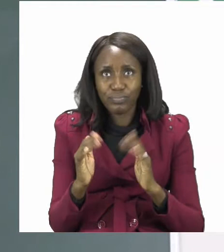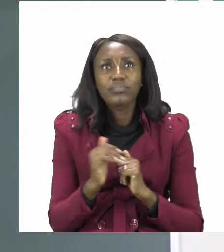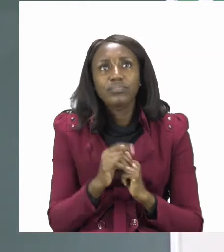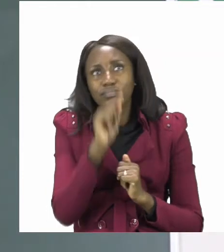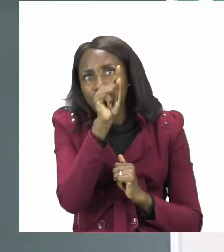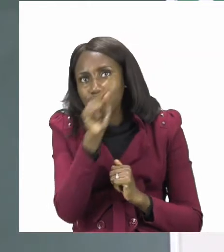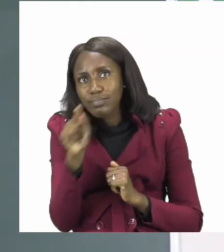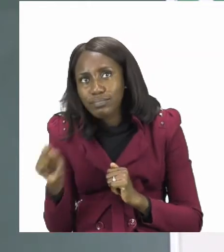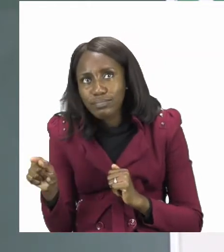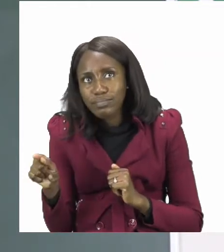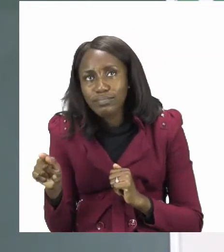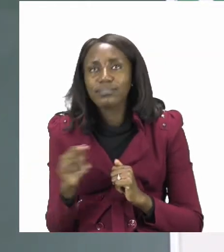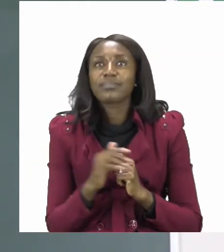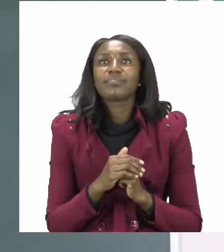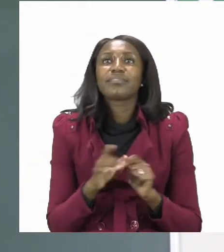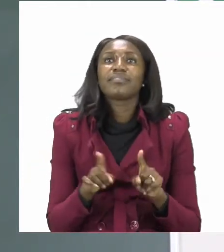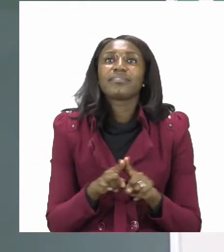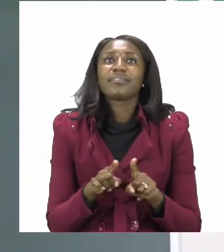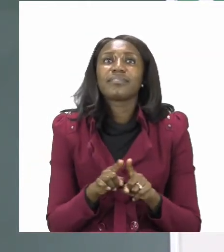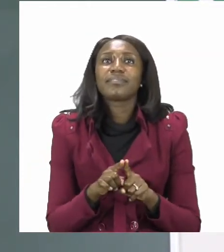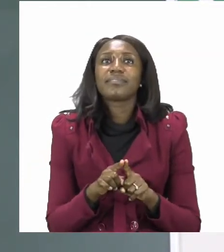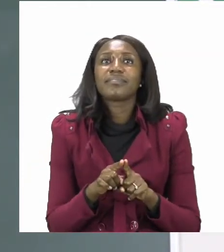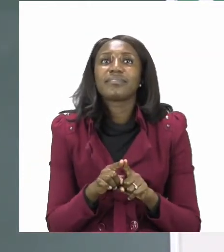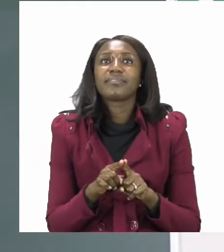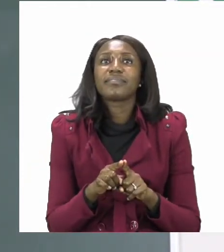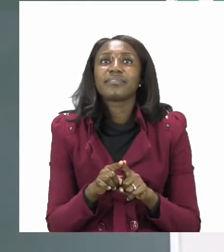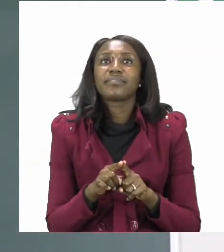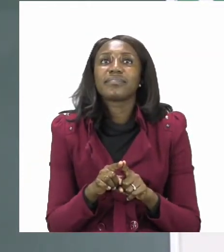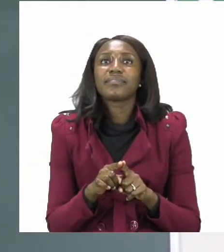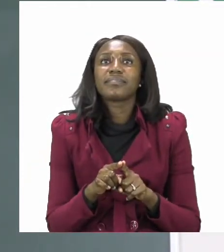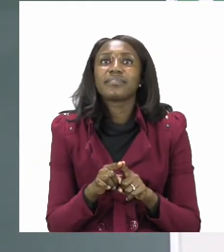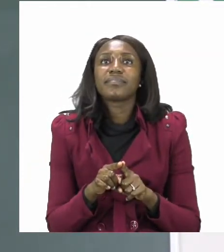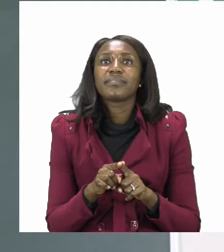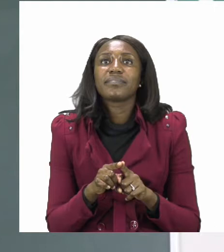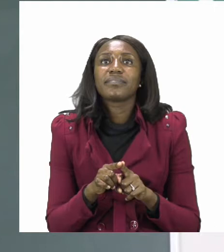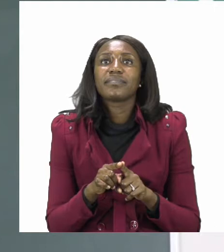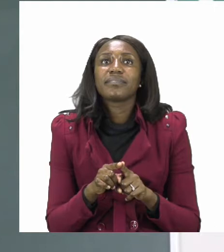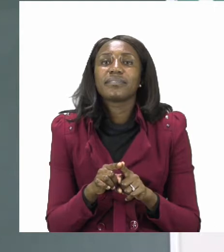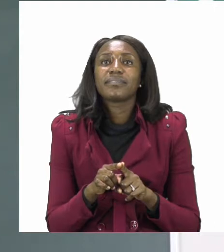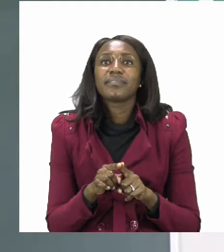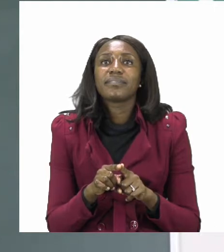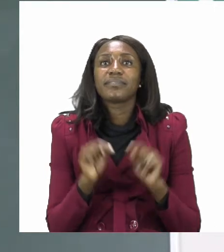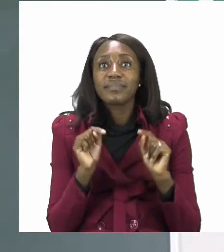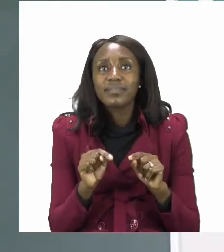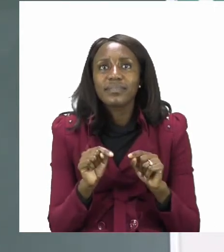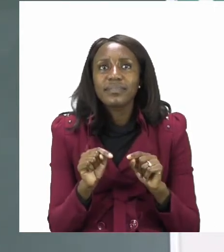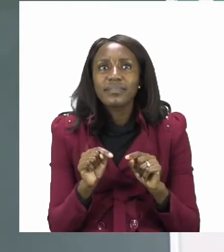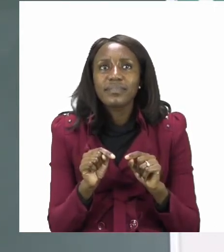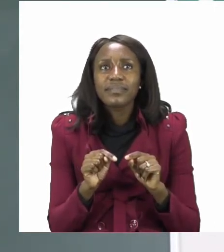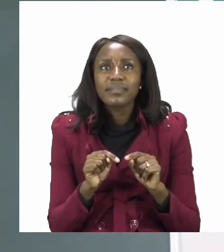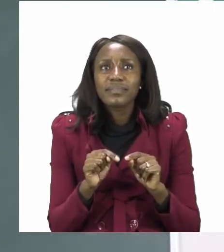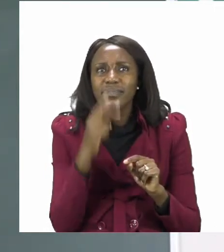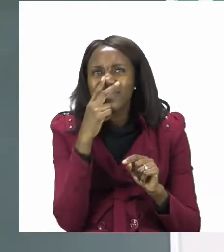So go ahead and make that line a solid line. Then afterwards, we now need